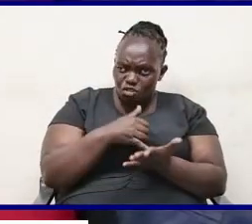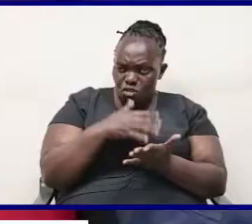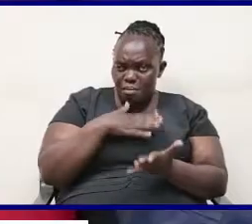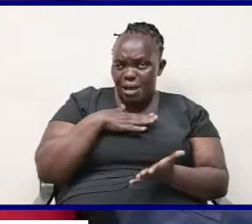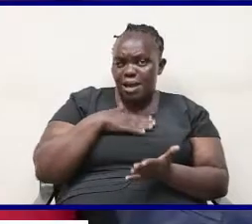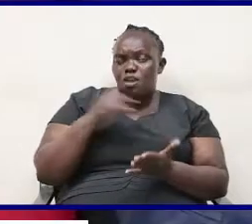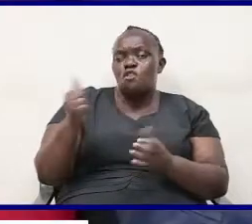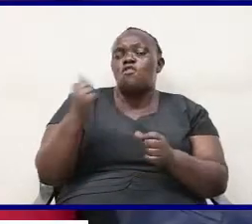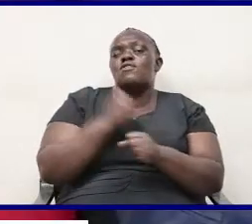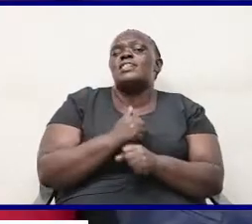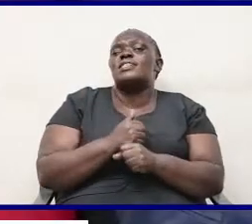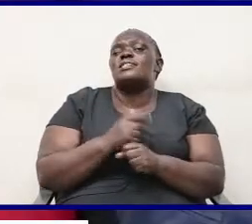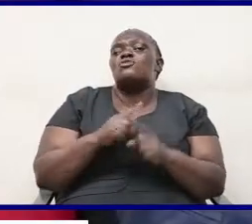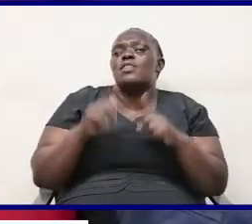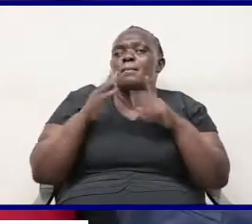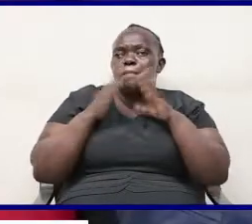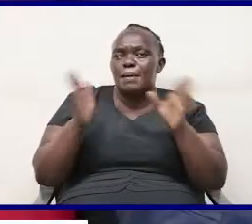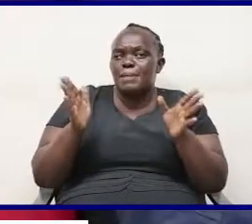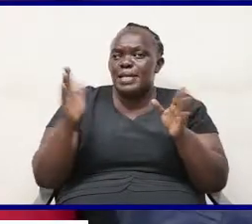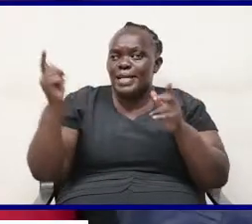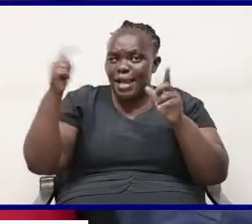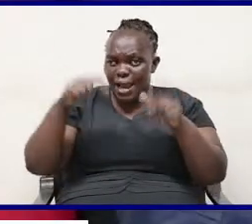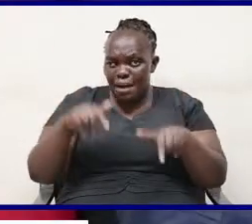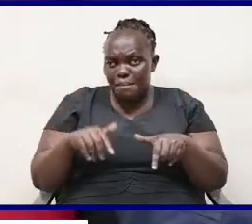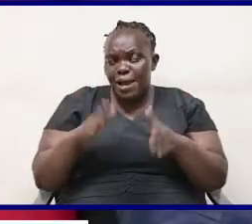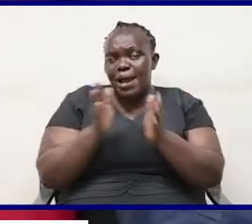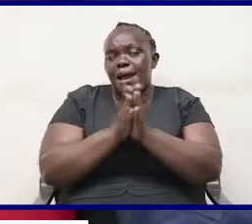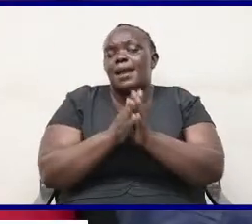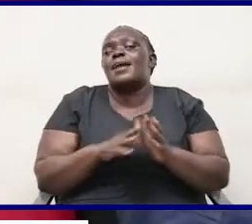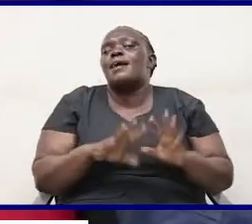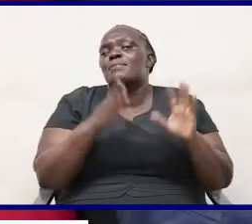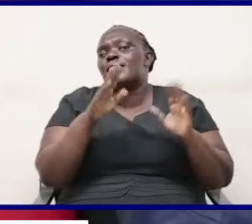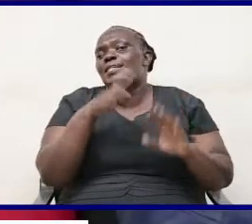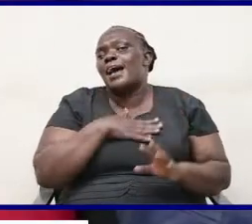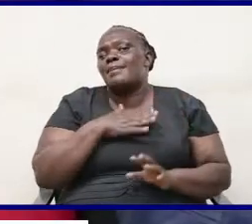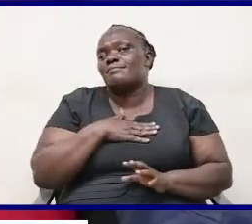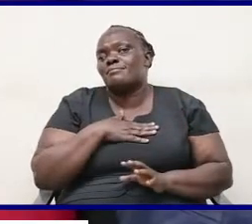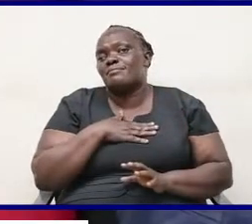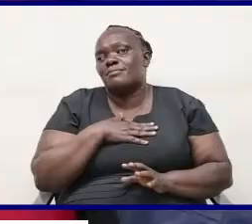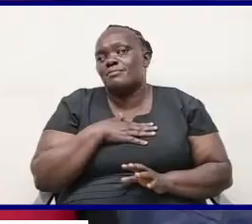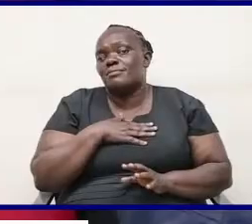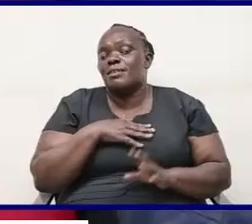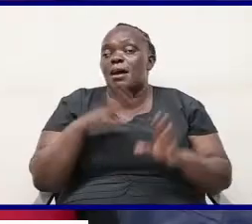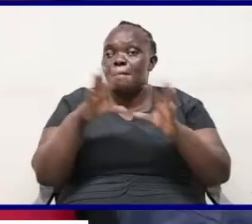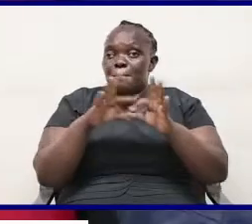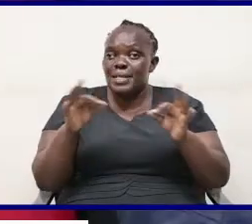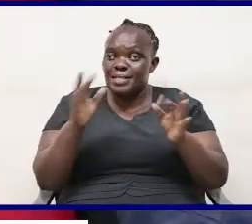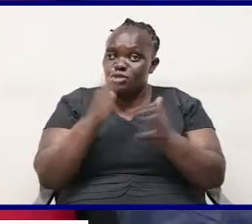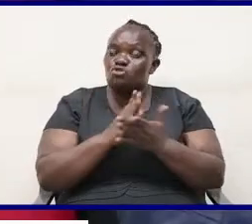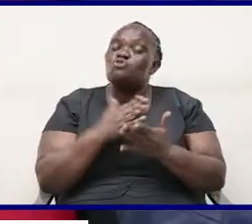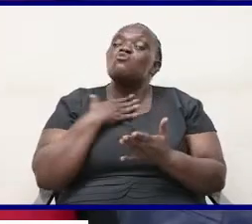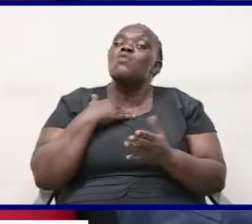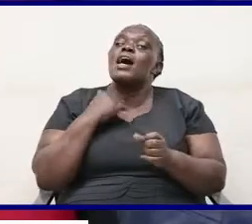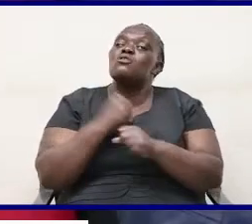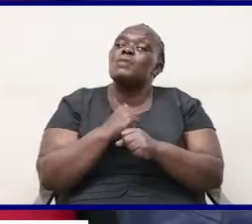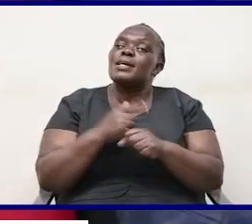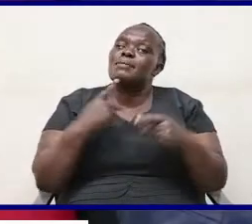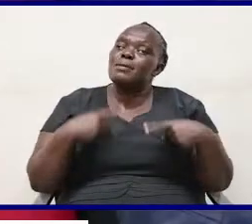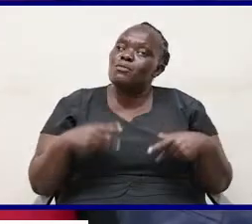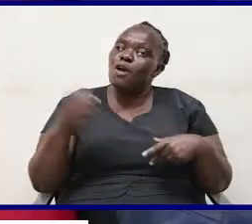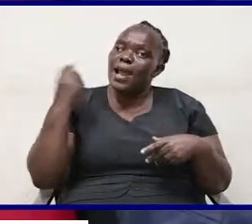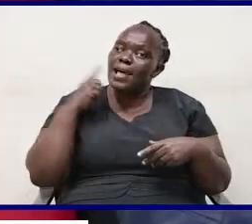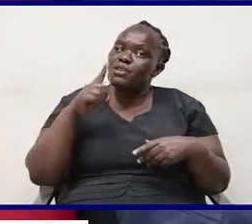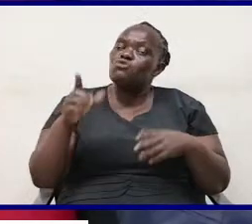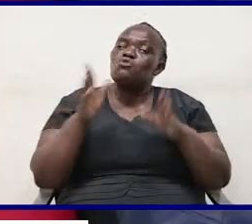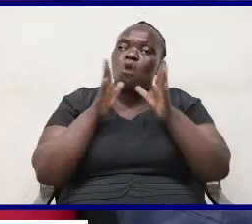office, so the public could come in and appreciate art. And The message was, we want to make people understand that